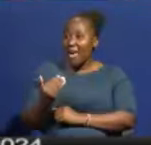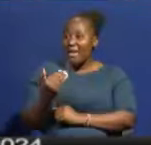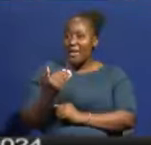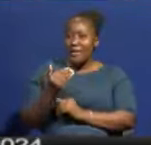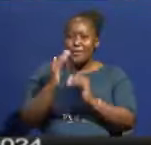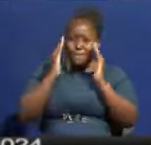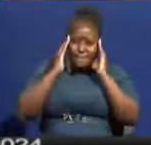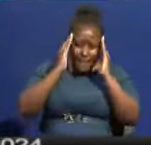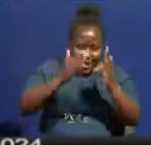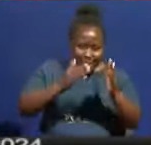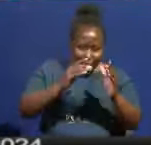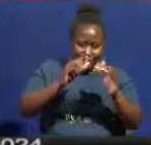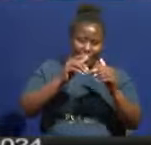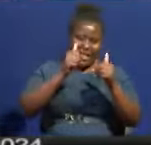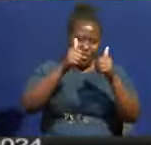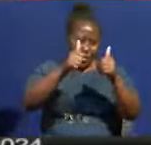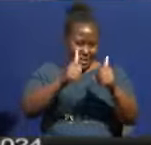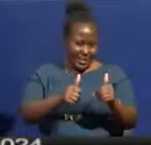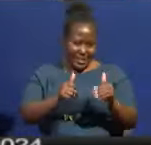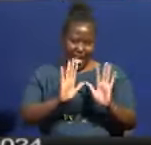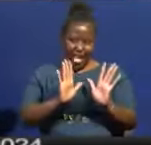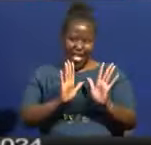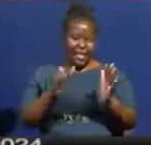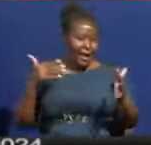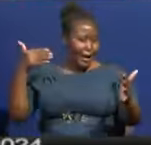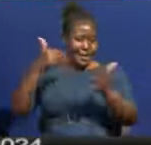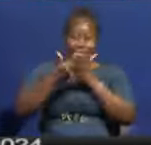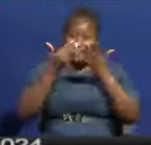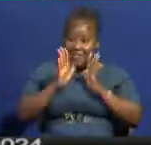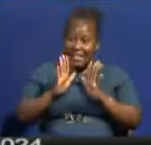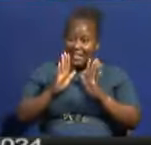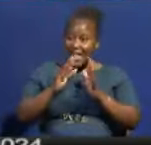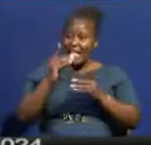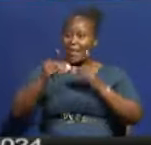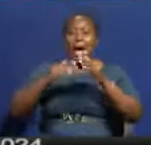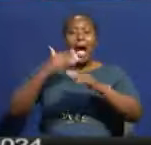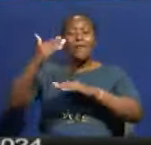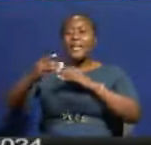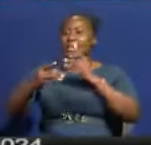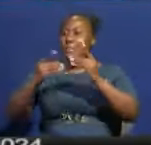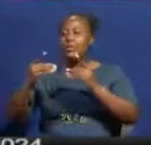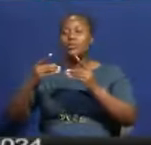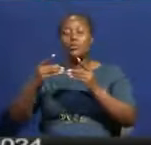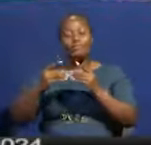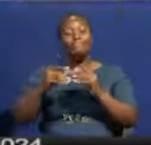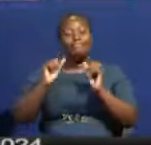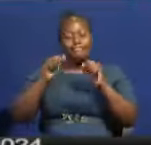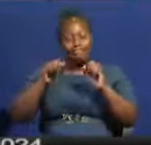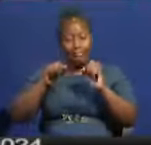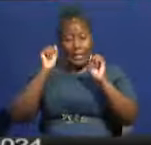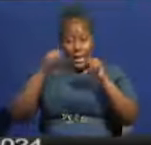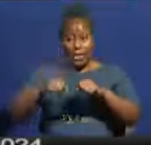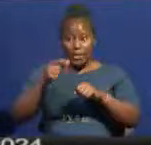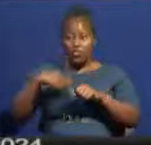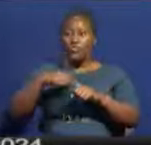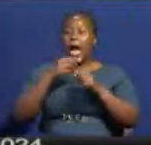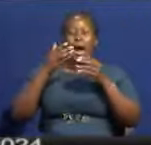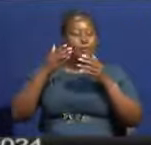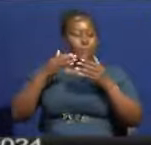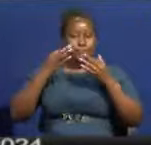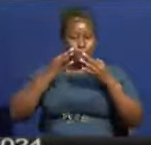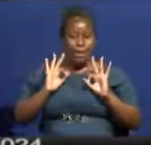into the substance of the motion until we are done with debate. After debate, Honorable Speaker, we are all at liberty to